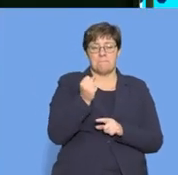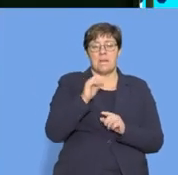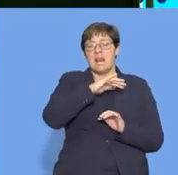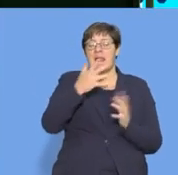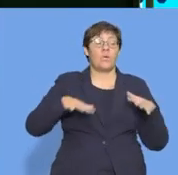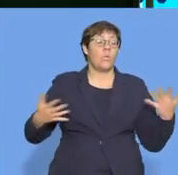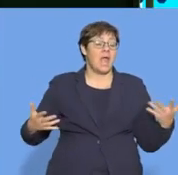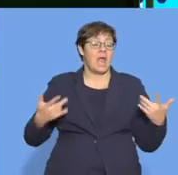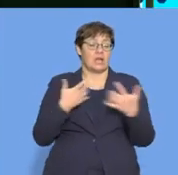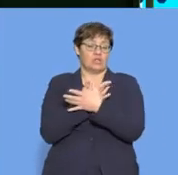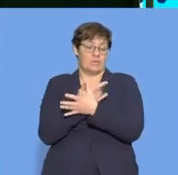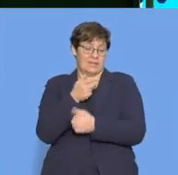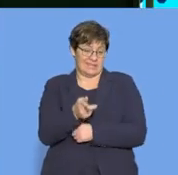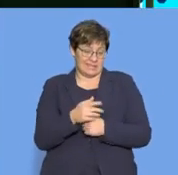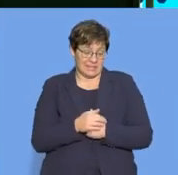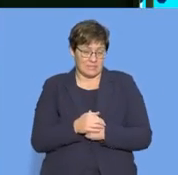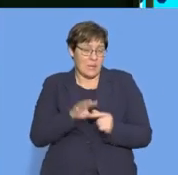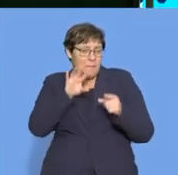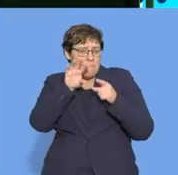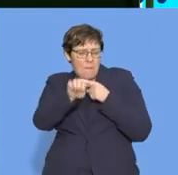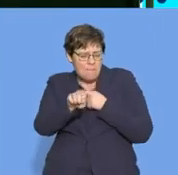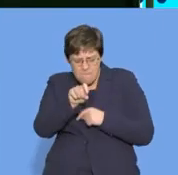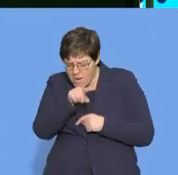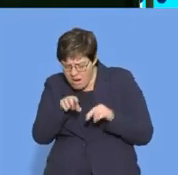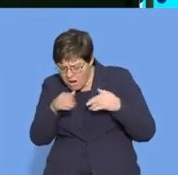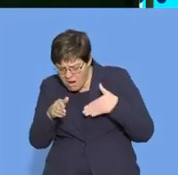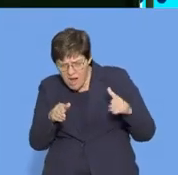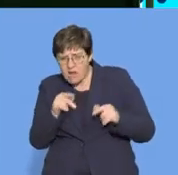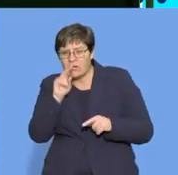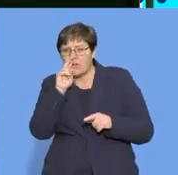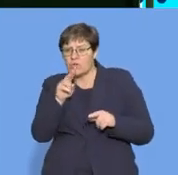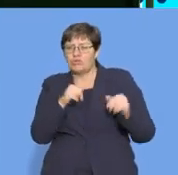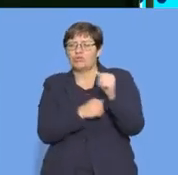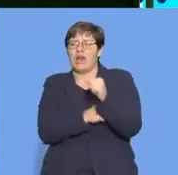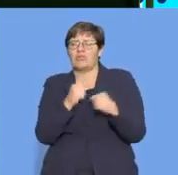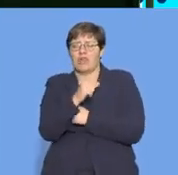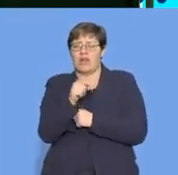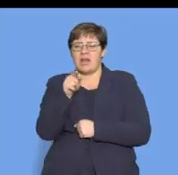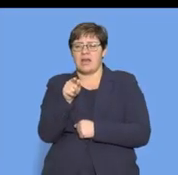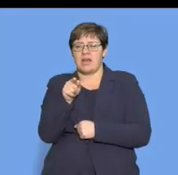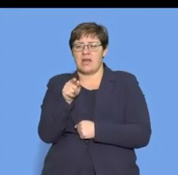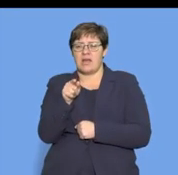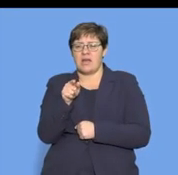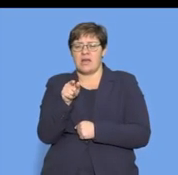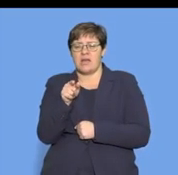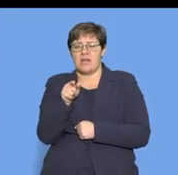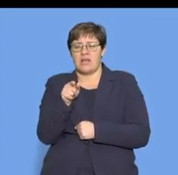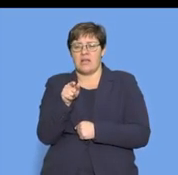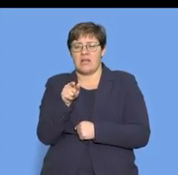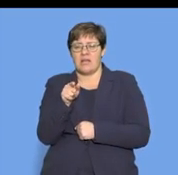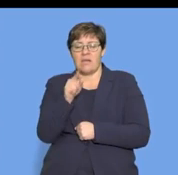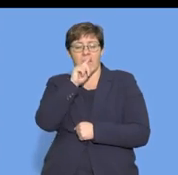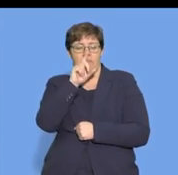a lake in Germany, and what they discovered is that if you have a look at the structure of